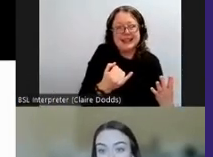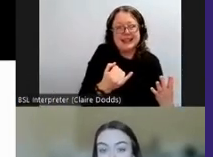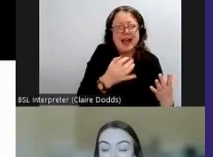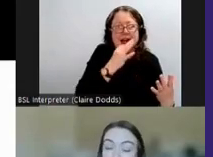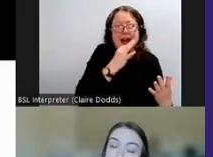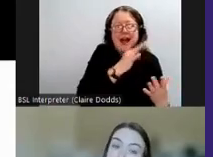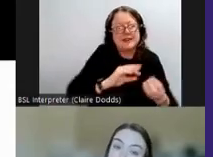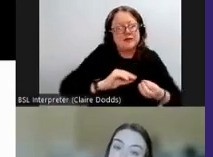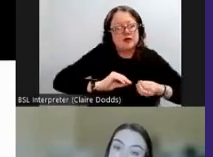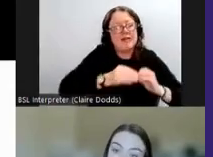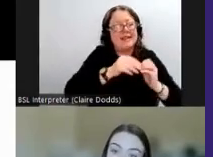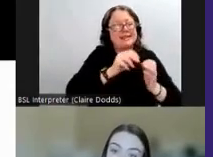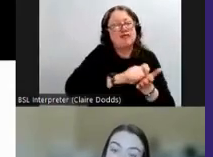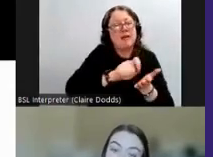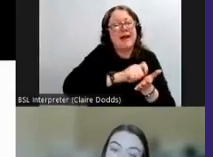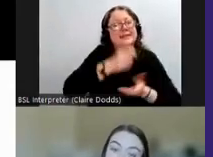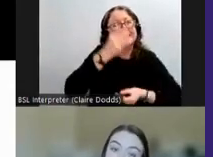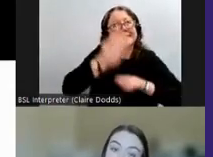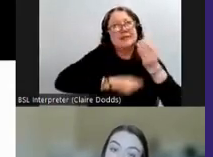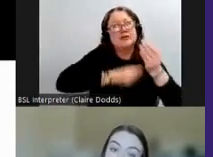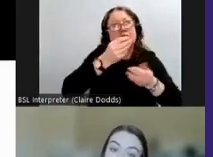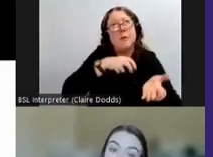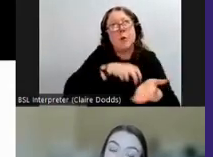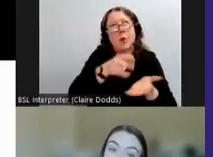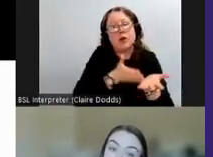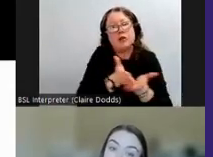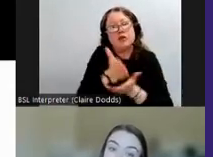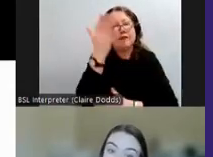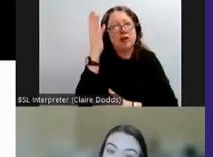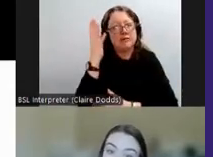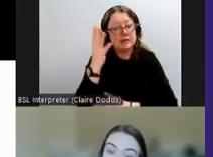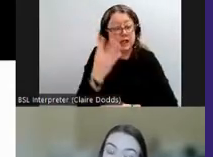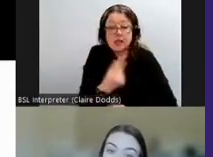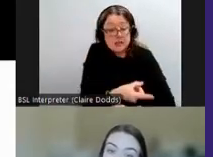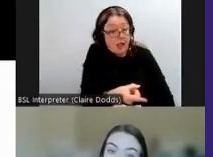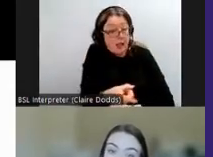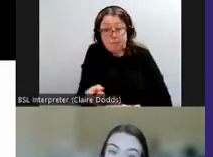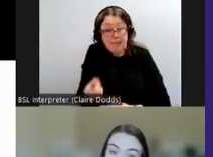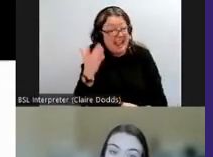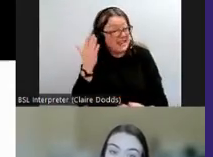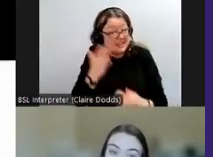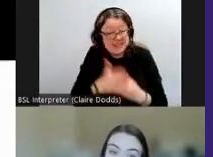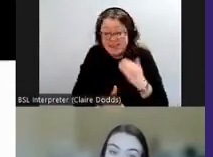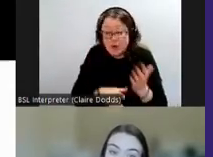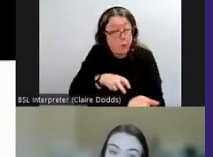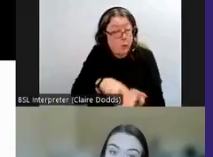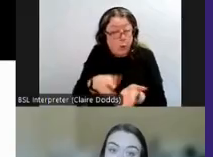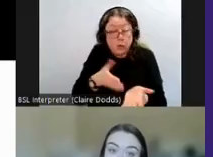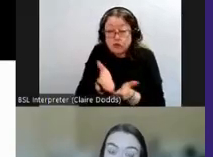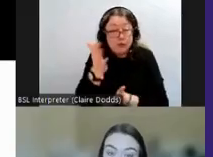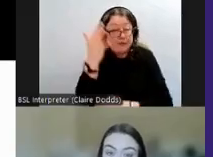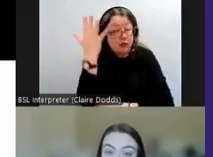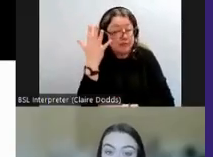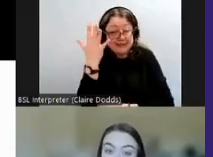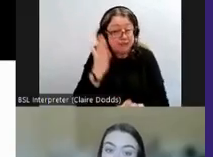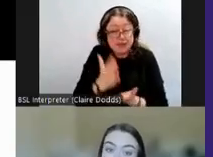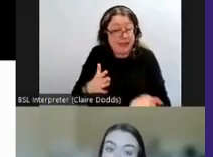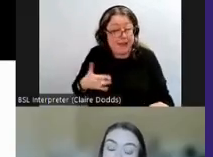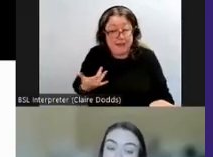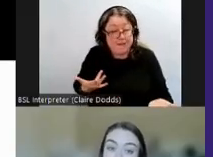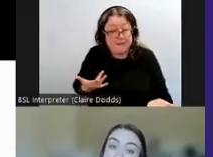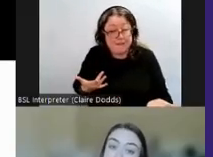forest setting and the children who hadn't, and we're just going from a picture is vastly different. The language they can